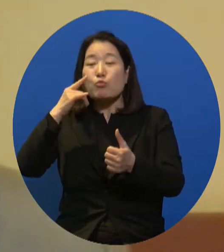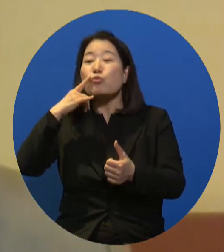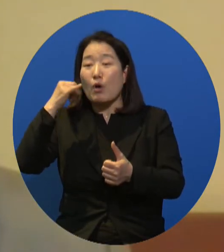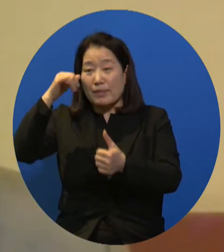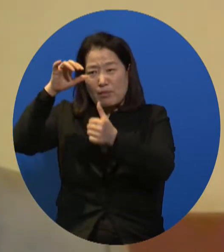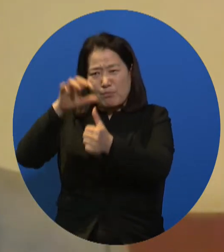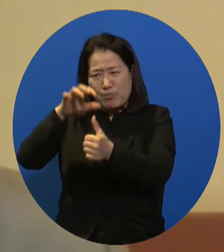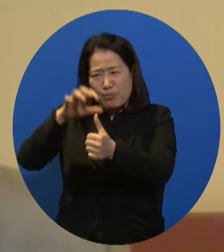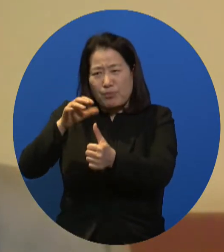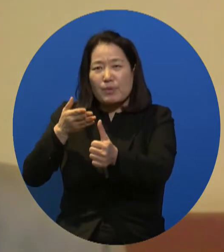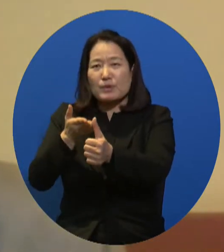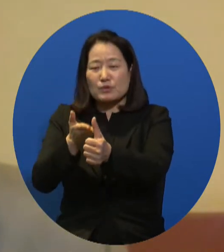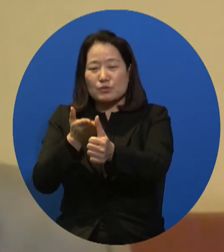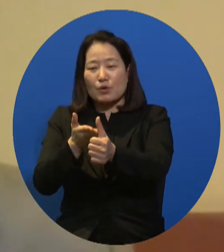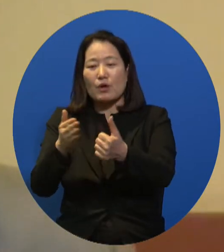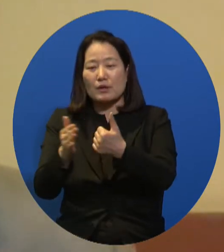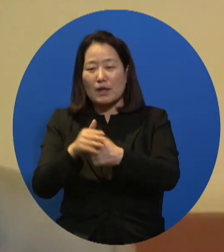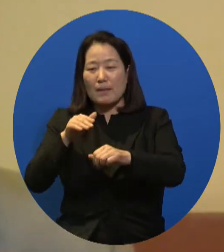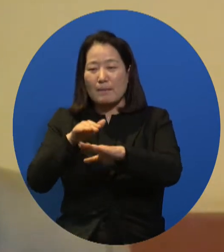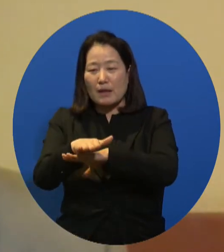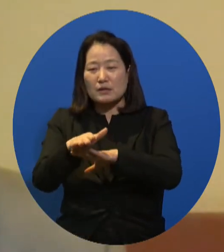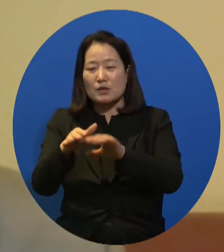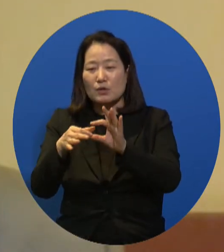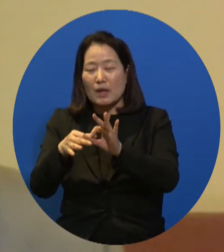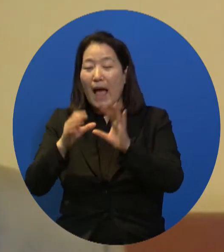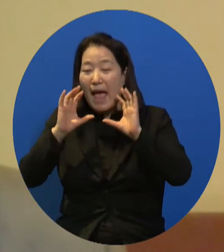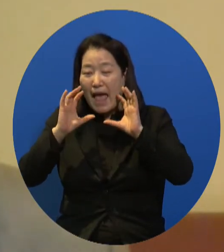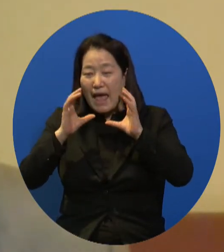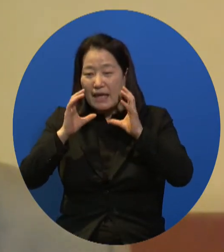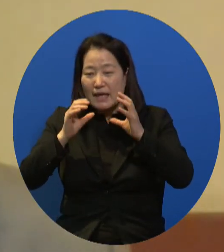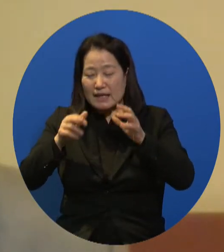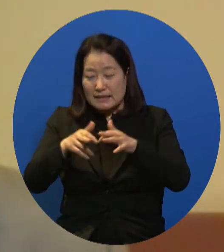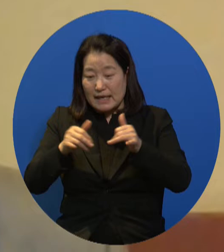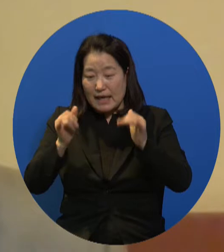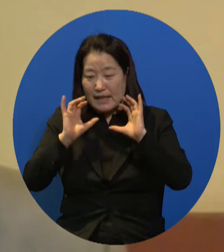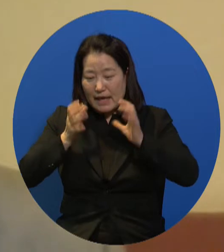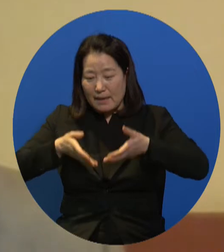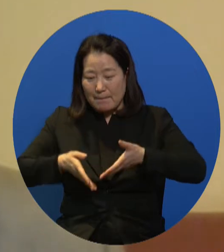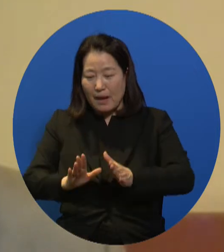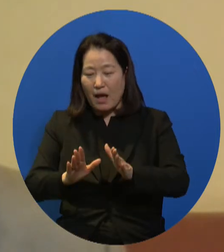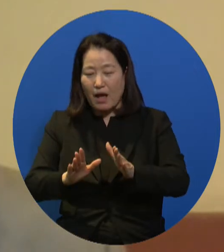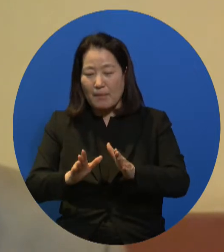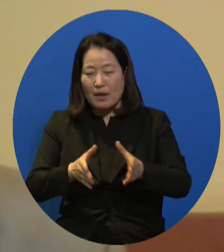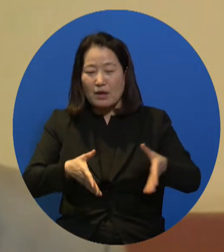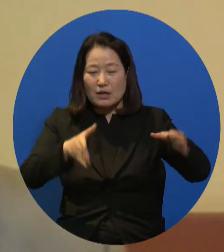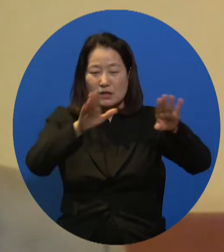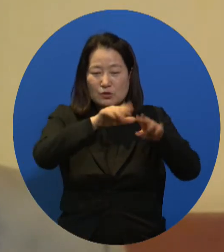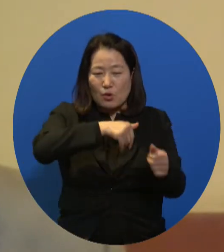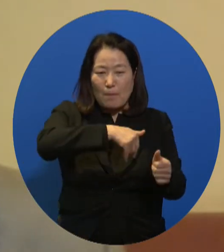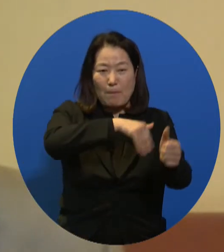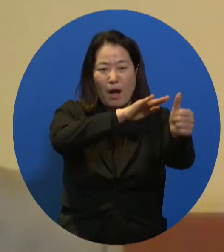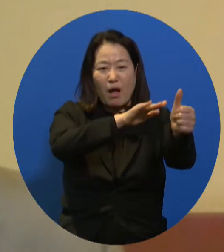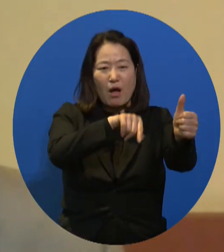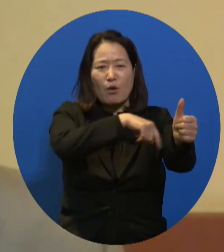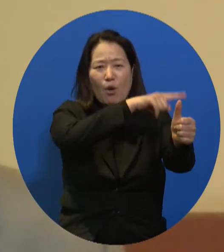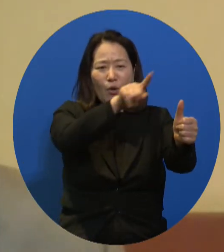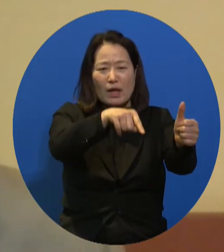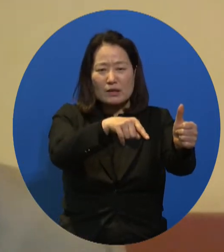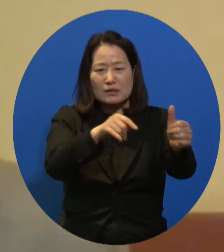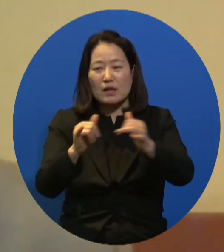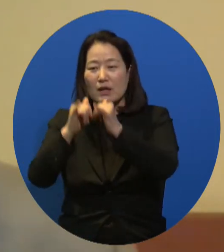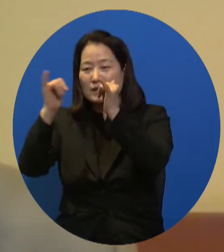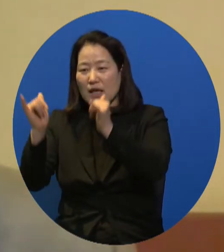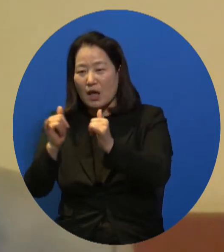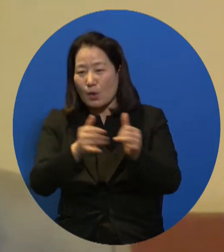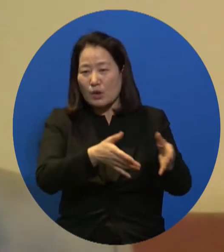social segregation is reinforced by strict guardianship regimes that strip the right to